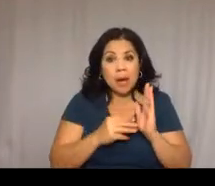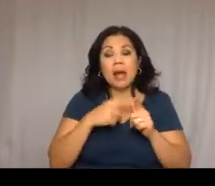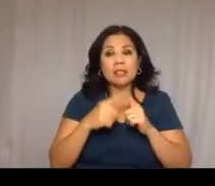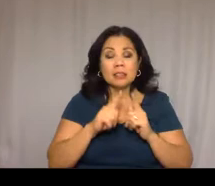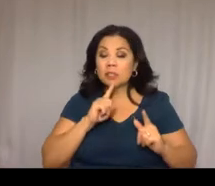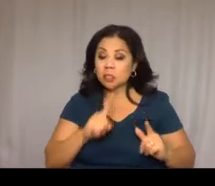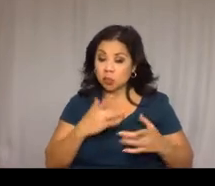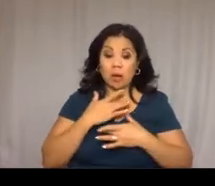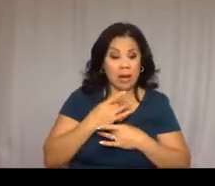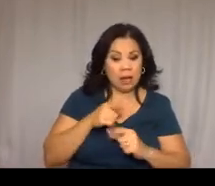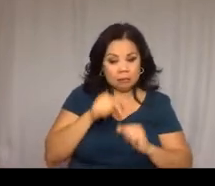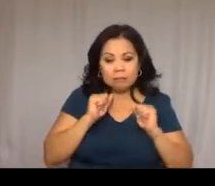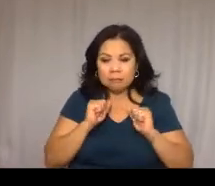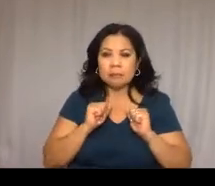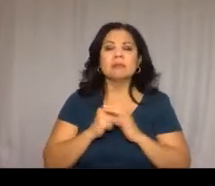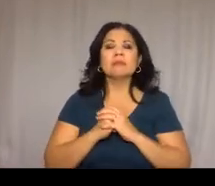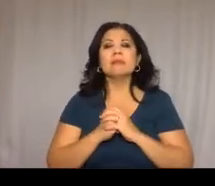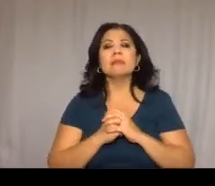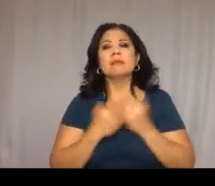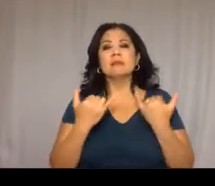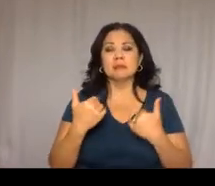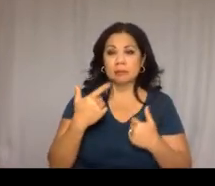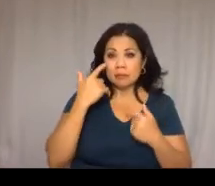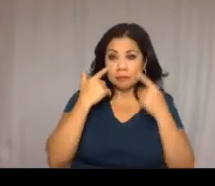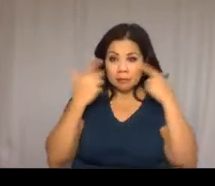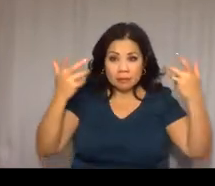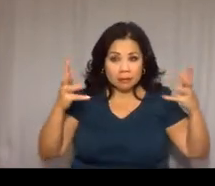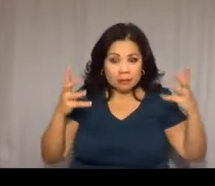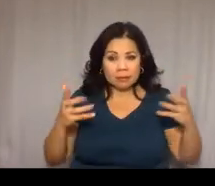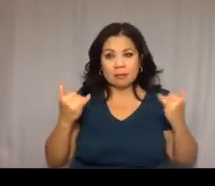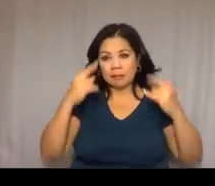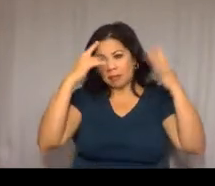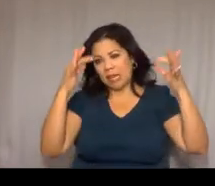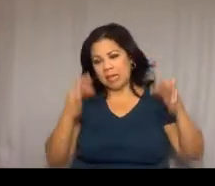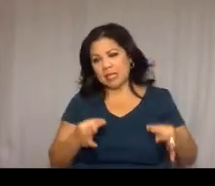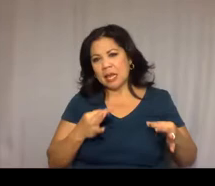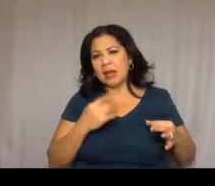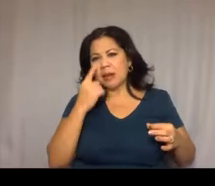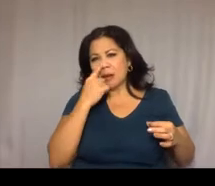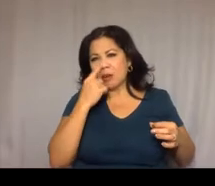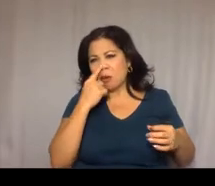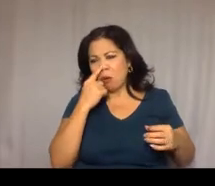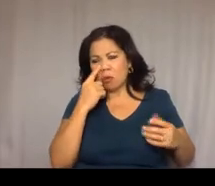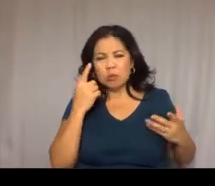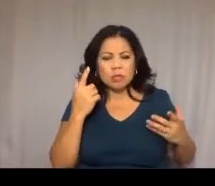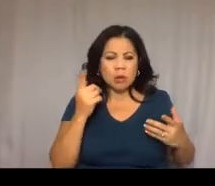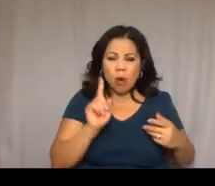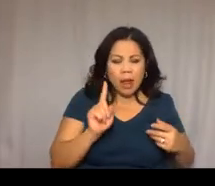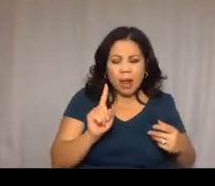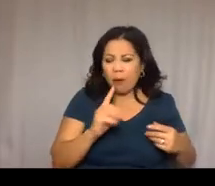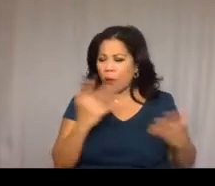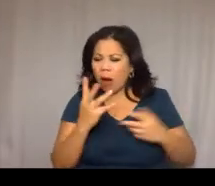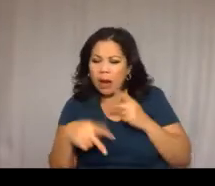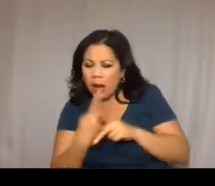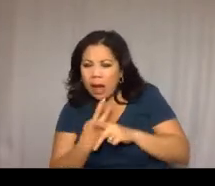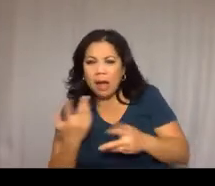right, so now I've got some eyes, and it's time to decide what kind of nose to make and where to place the nose. So I'm going to go